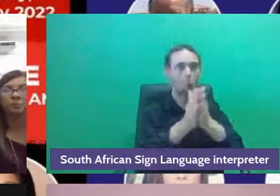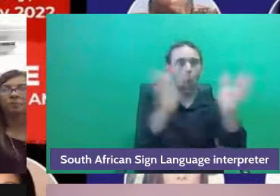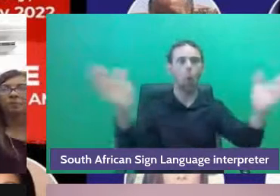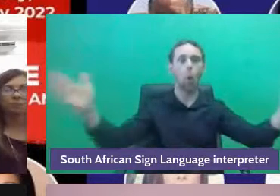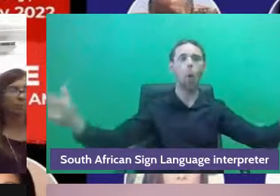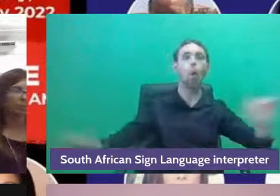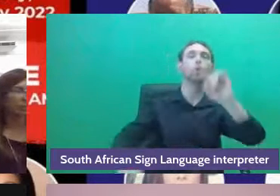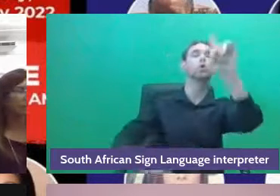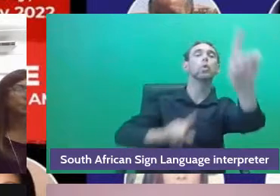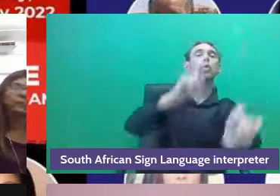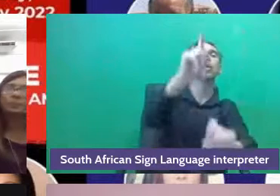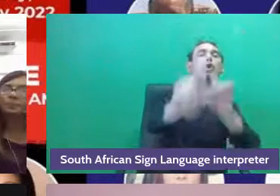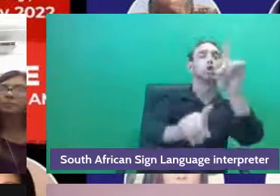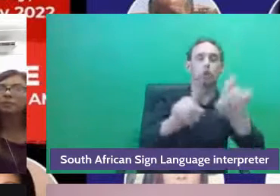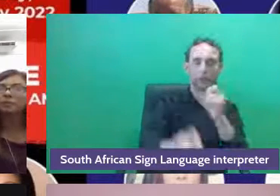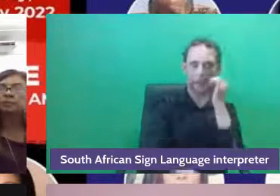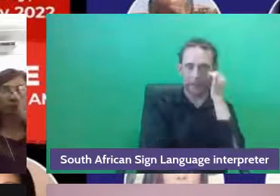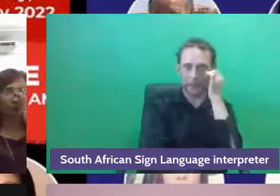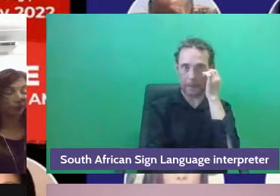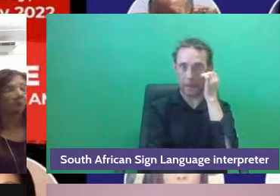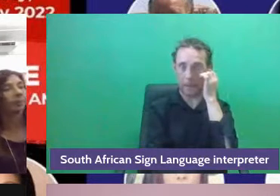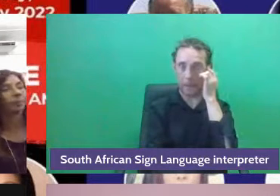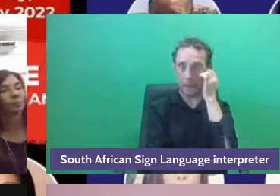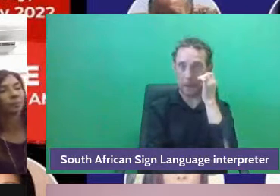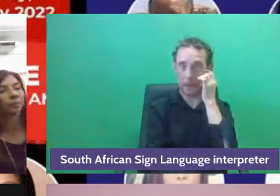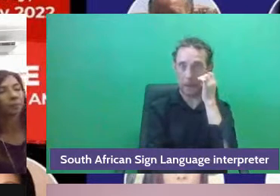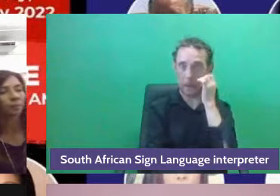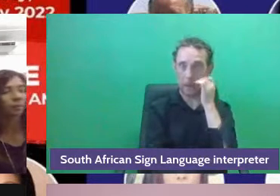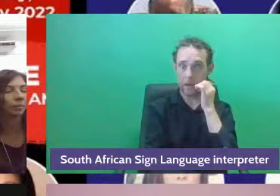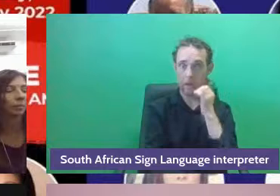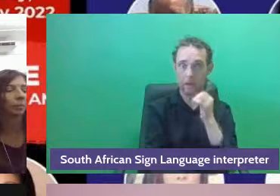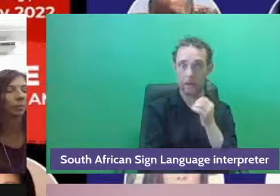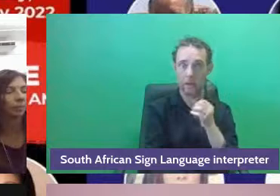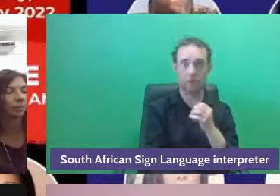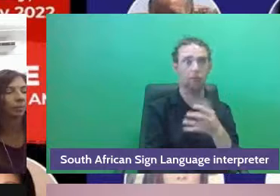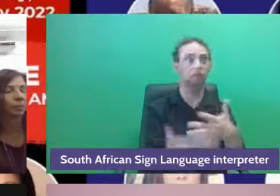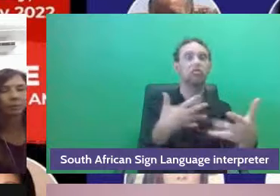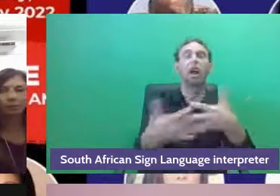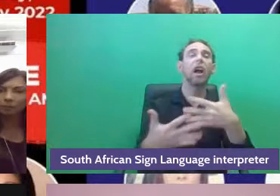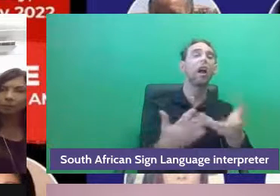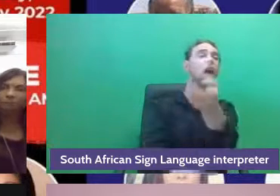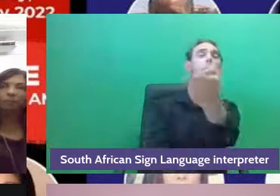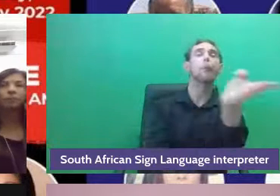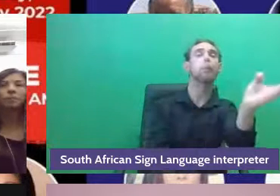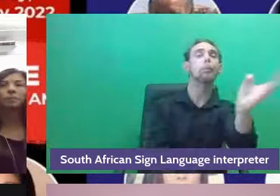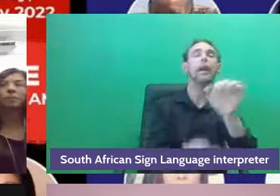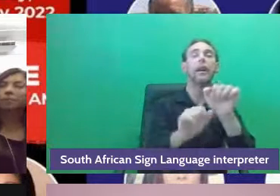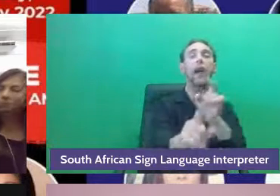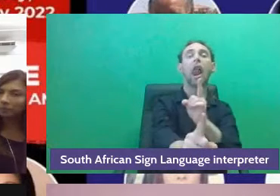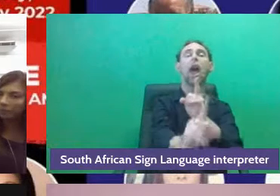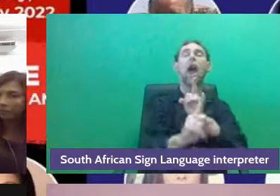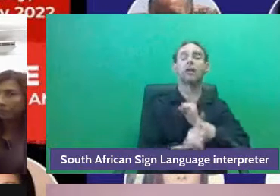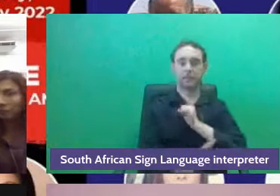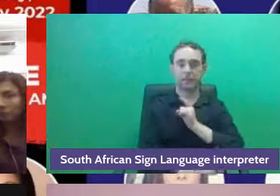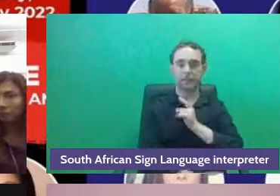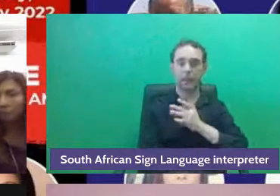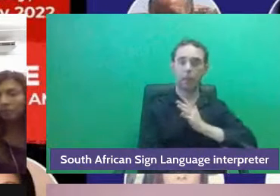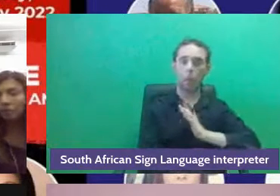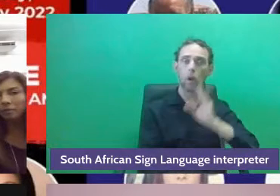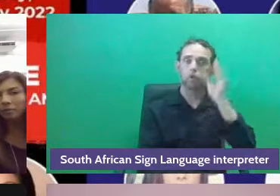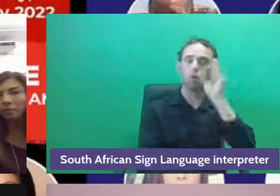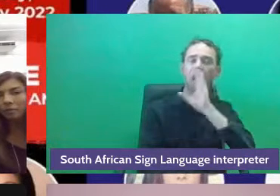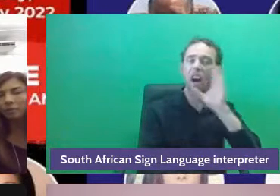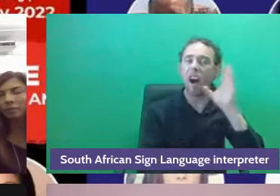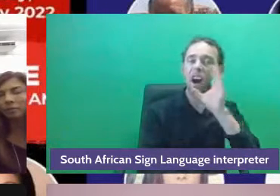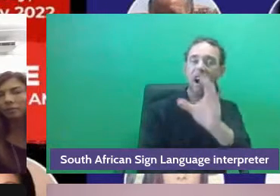question or a broad note that any one of our panelists can really touch on, access to information